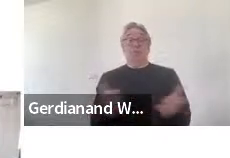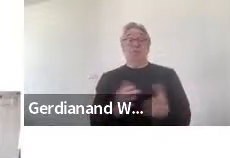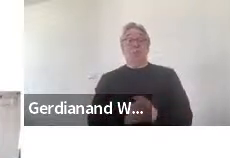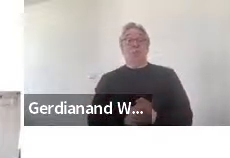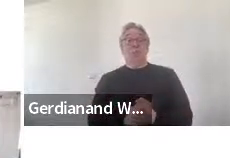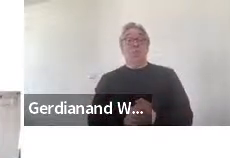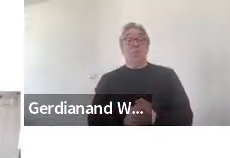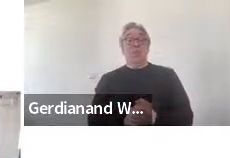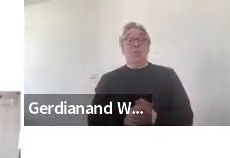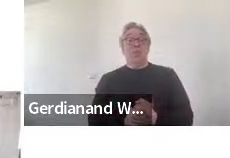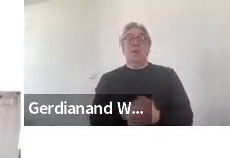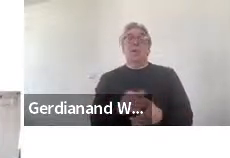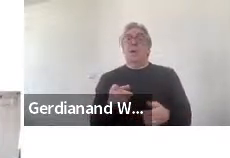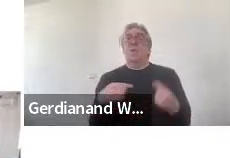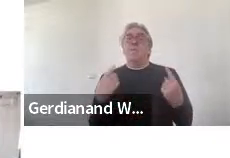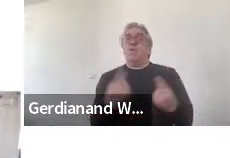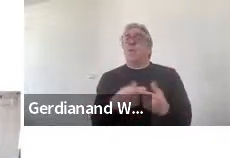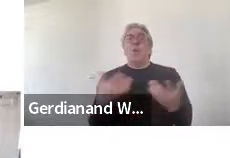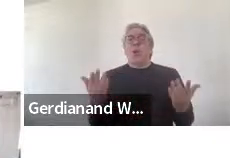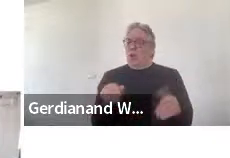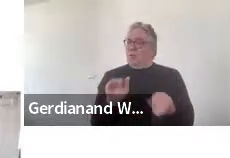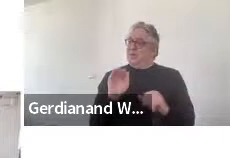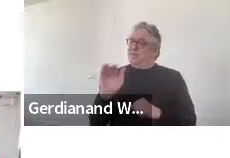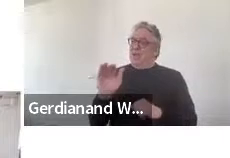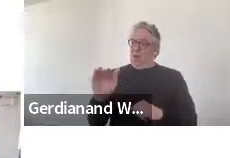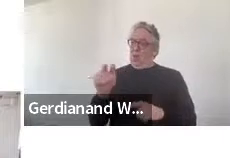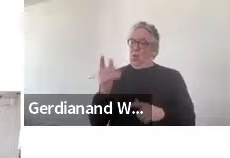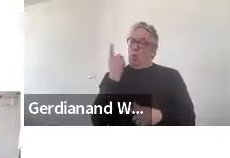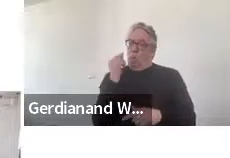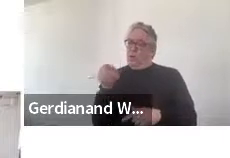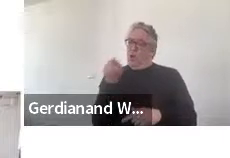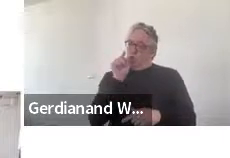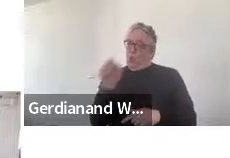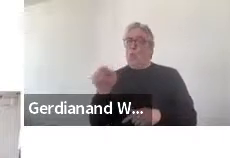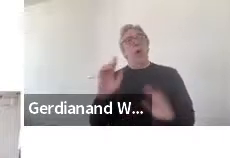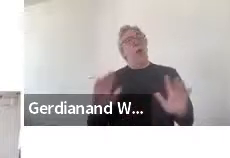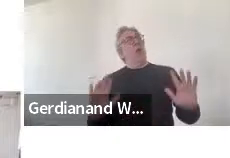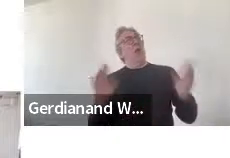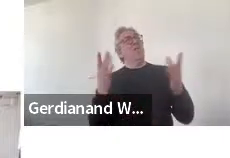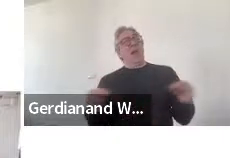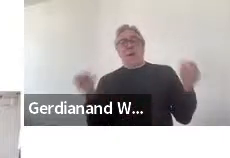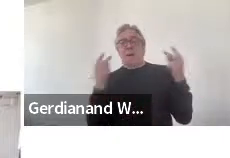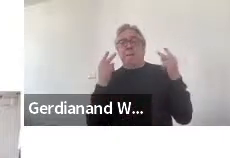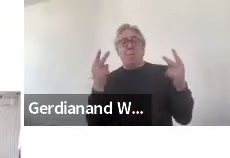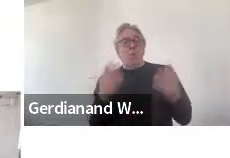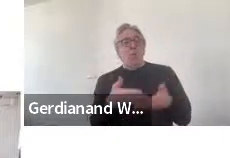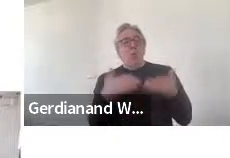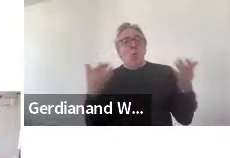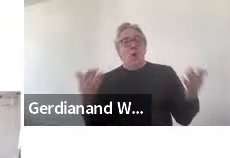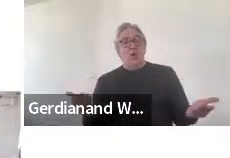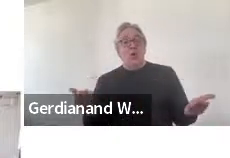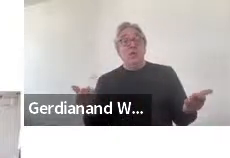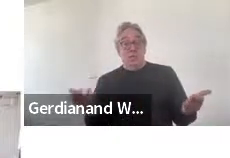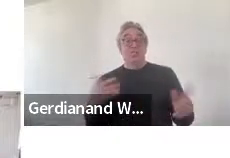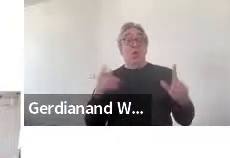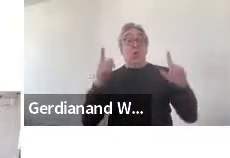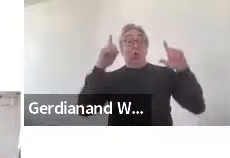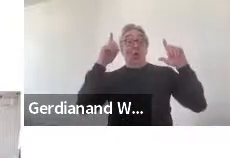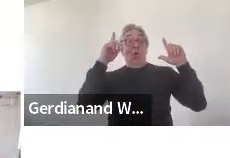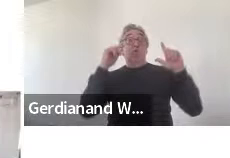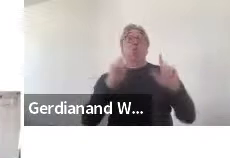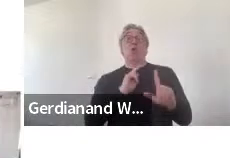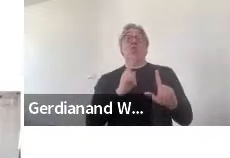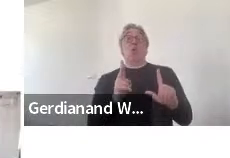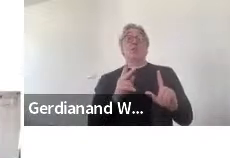talk about the issues that are relevant to them, Photovoice provides the opportunity to see the world through